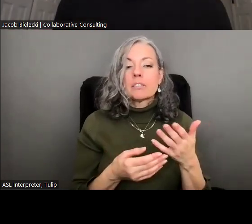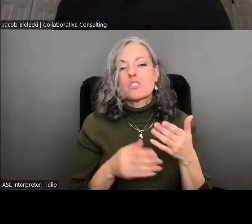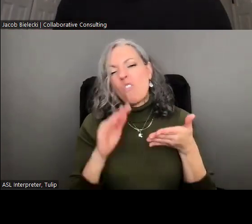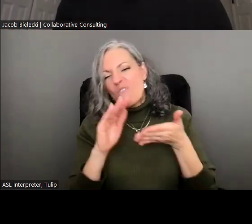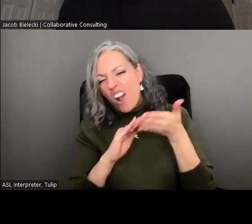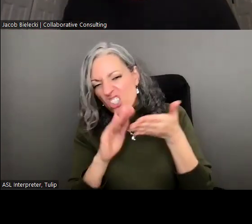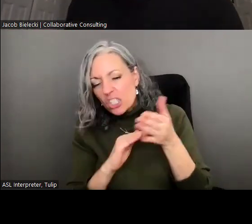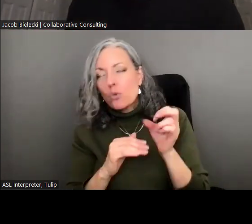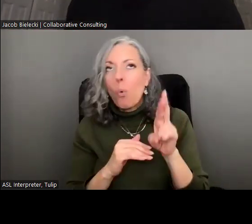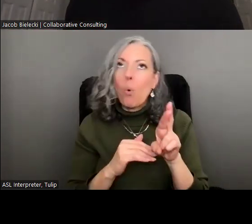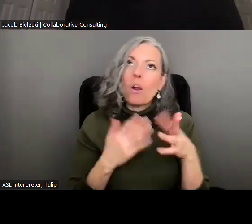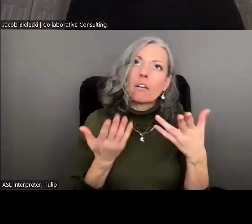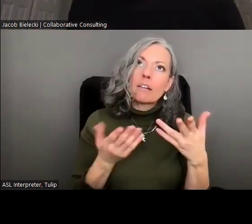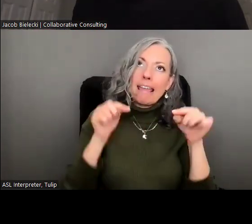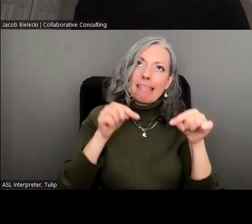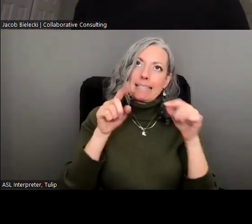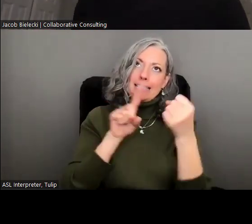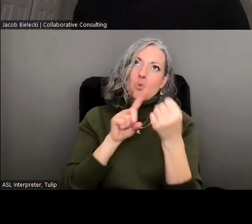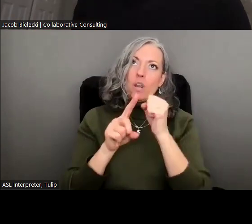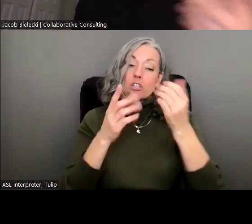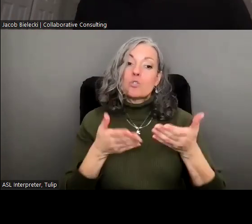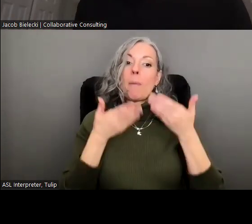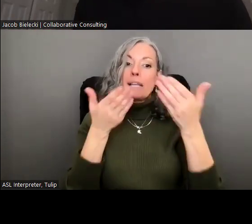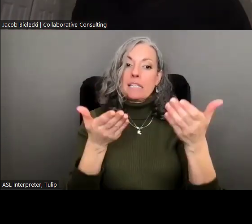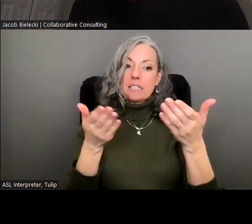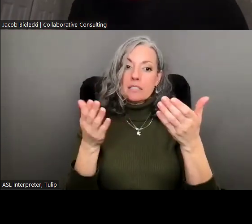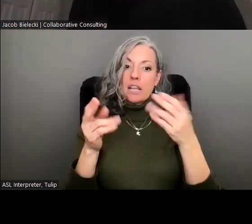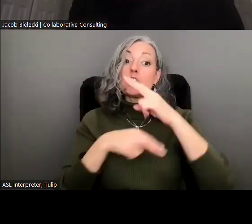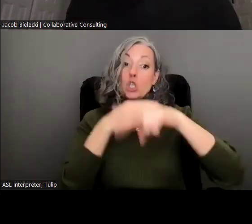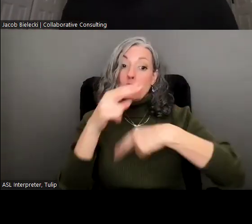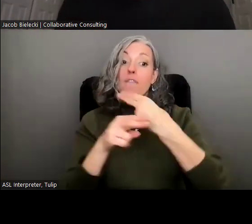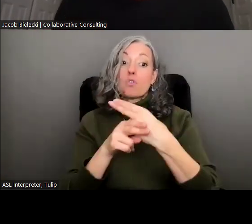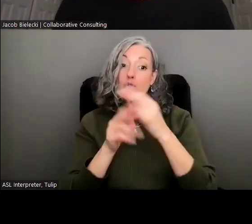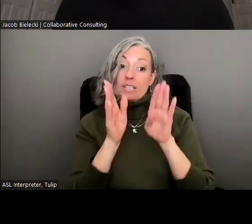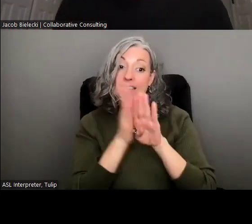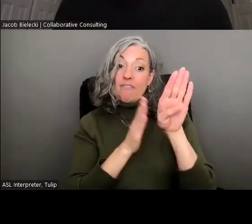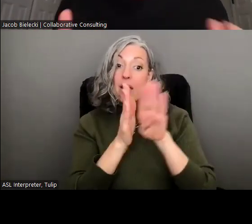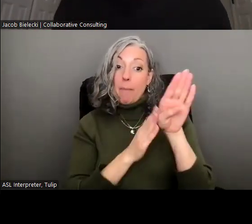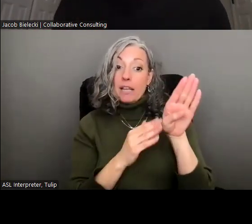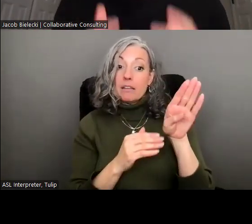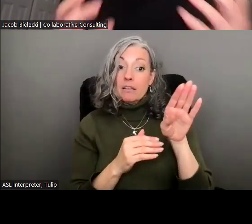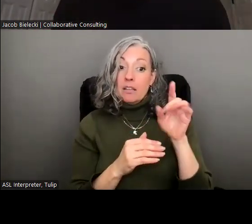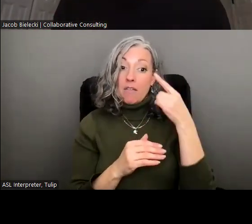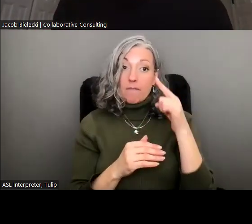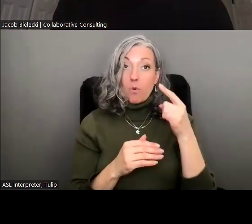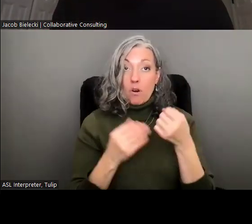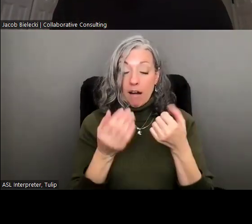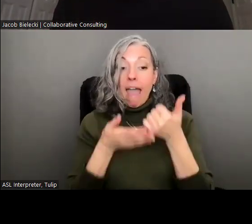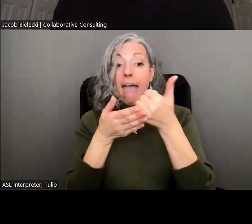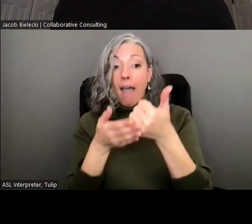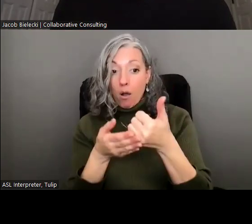or in this case, this recommendation, it's a universal development officer, so the opportunity for somebody to help build capacities at